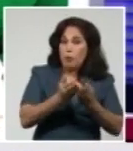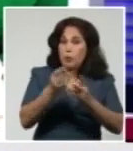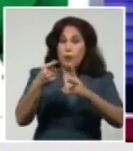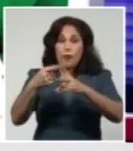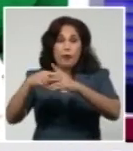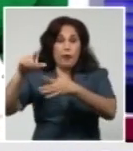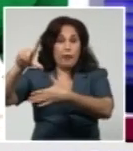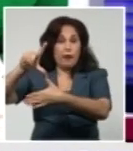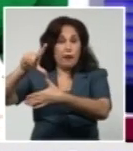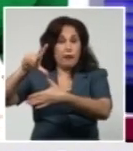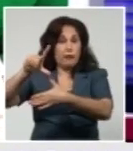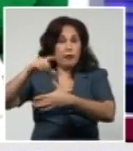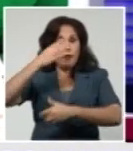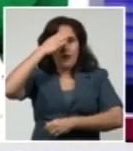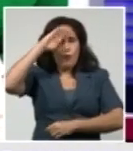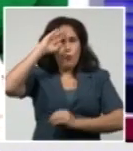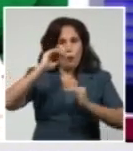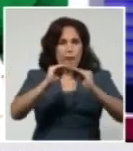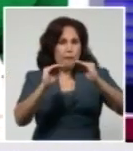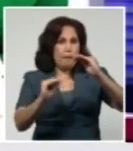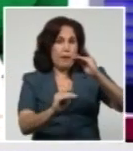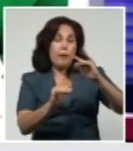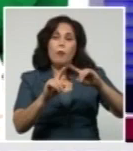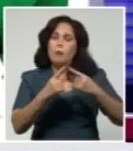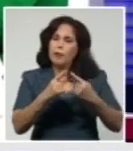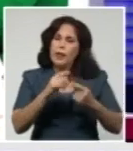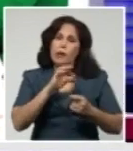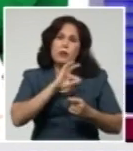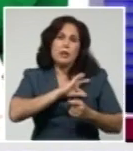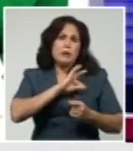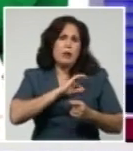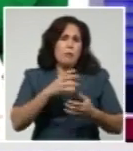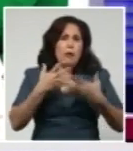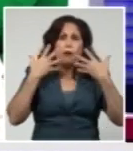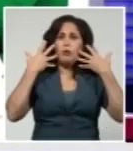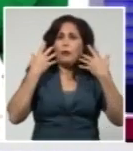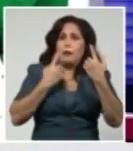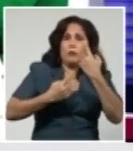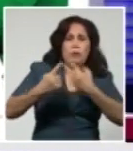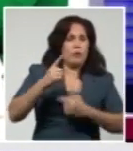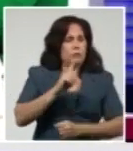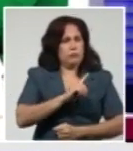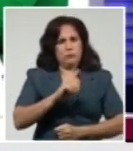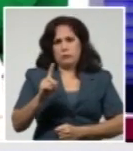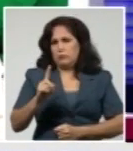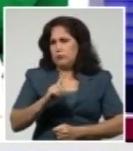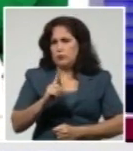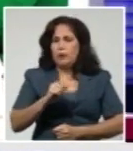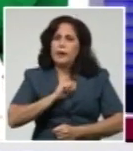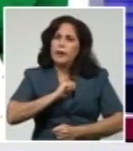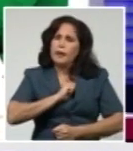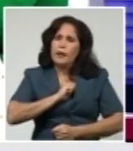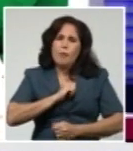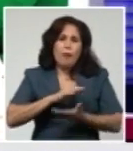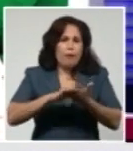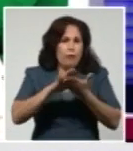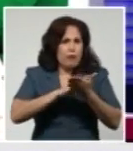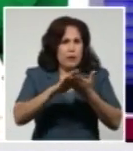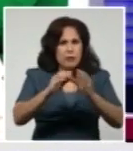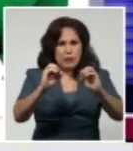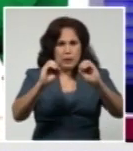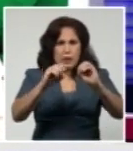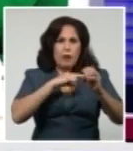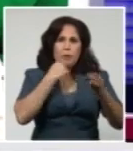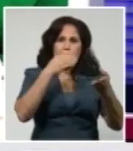result when compared with the number of confirmed cases yesterday. 1 person was discharged from hospital in